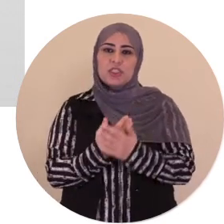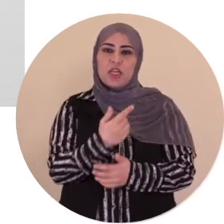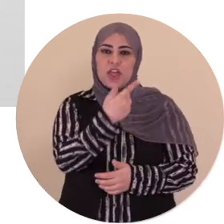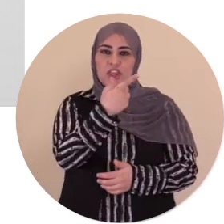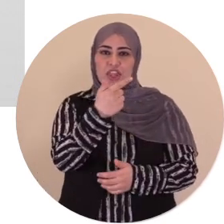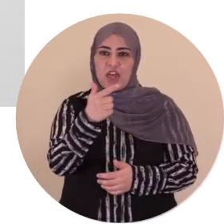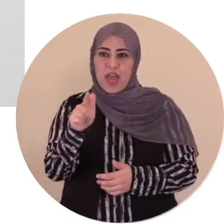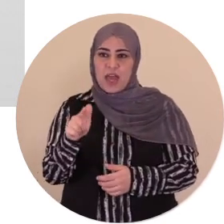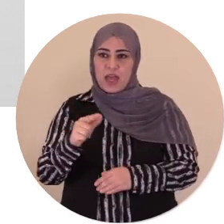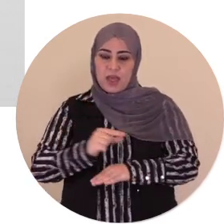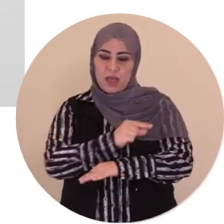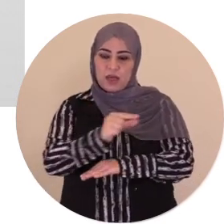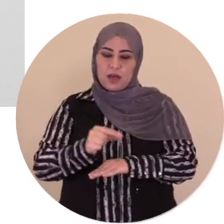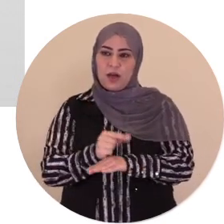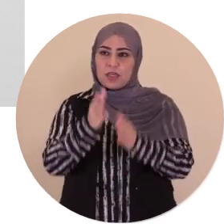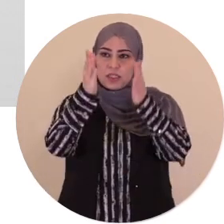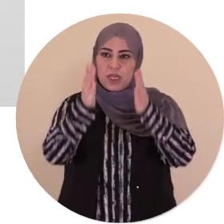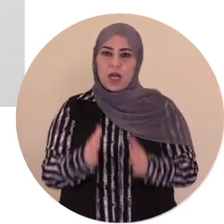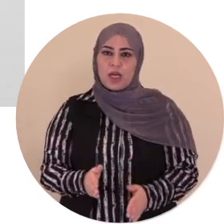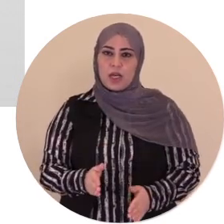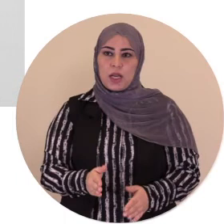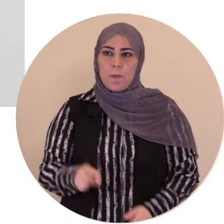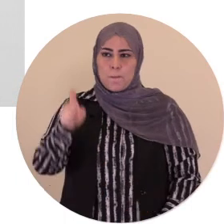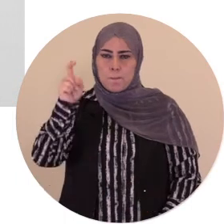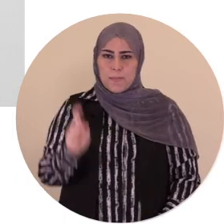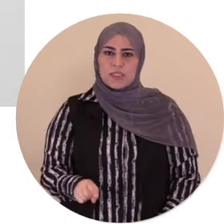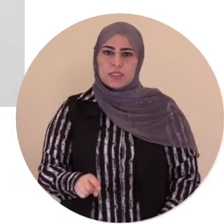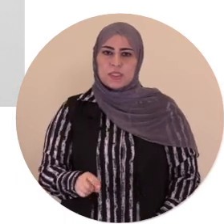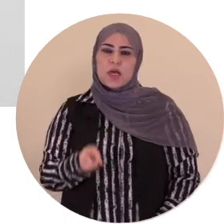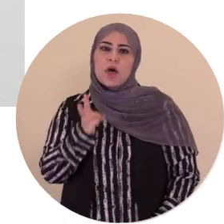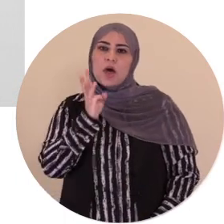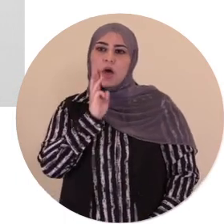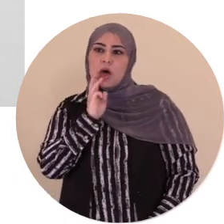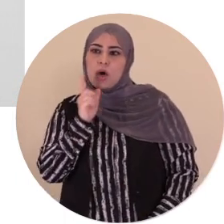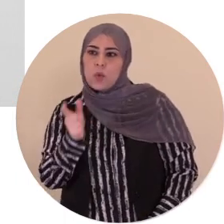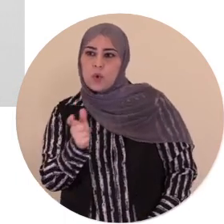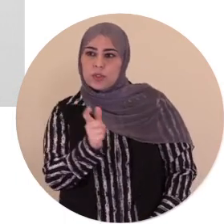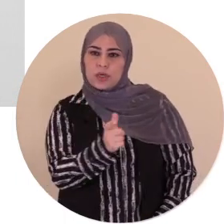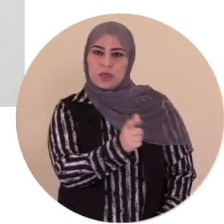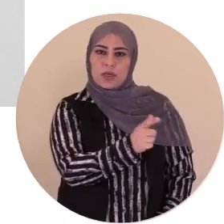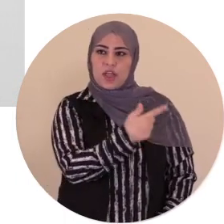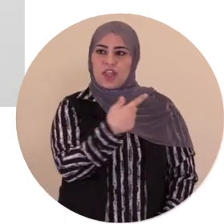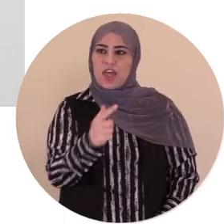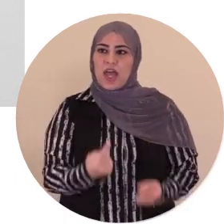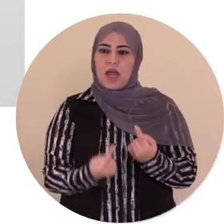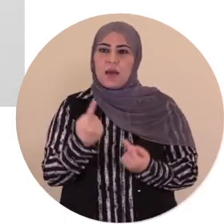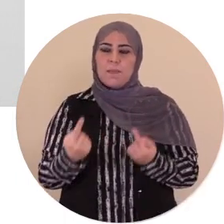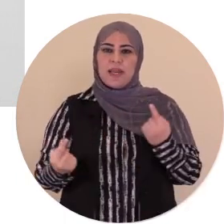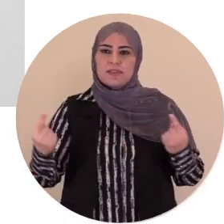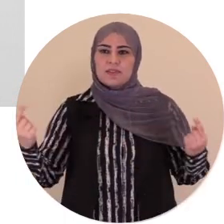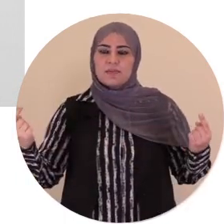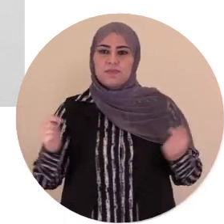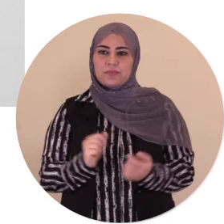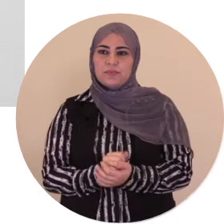at the sentence. Is there a modal verb? Yes, it's very clear. Must. What's the subject? The gardener. Where's the verb?